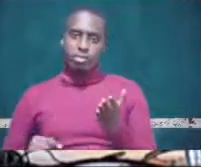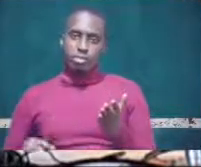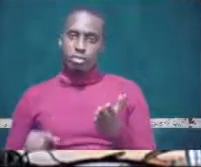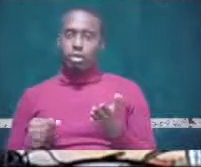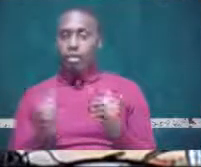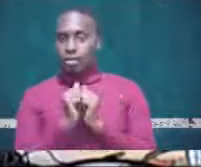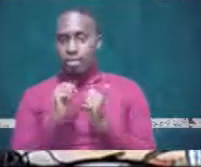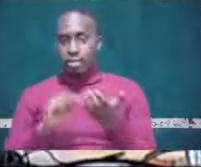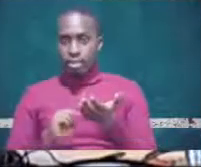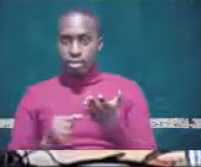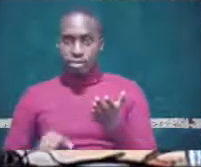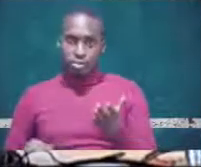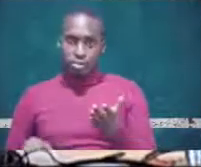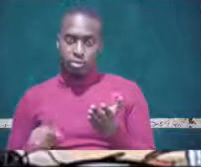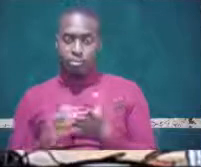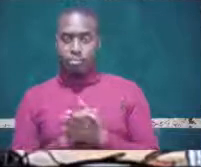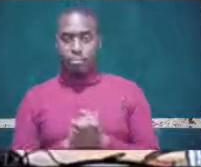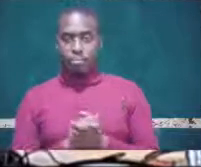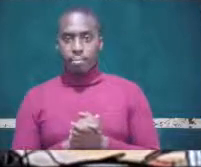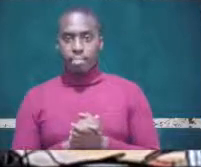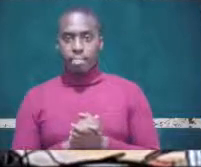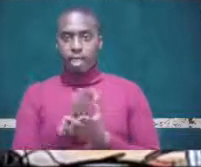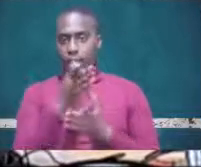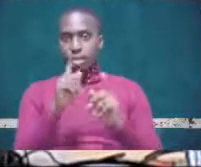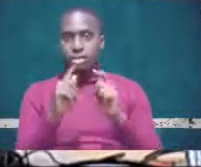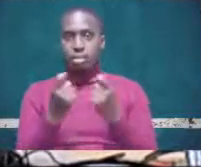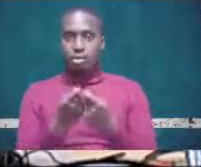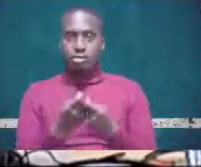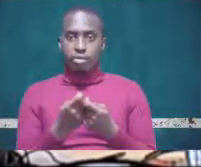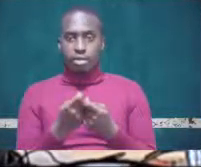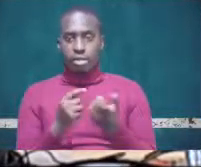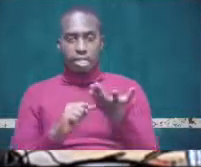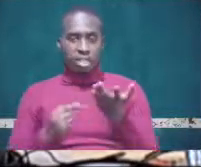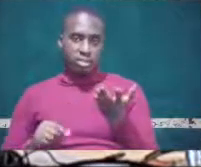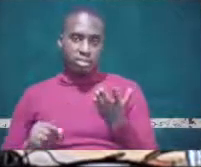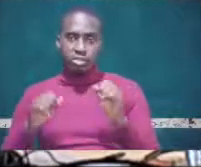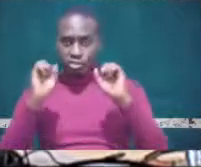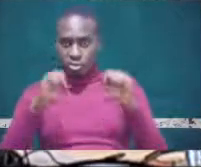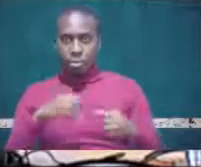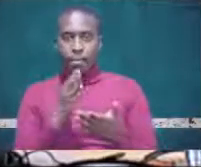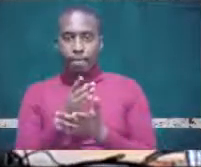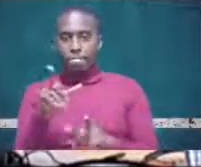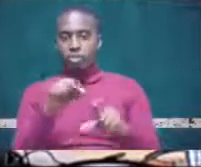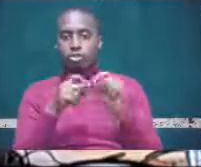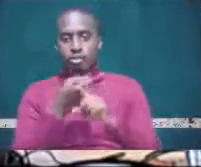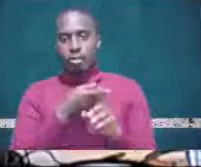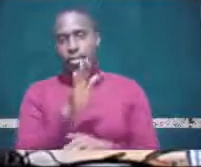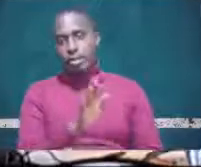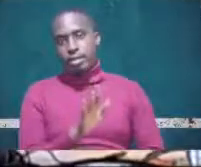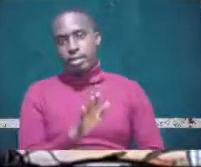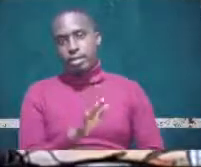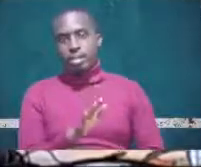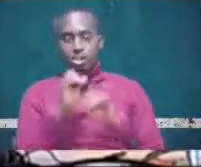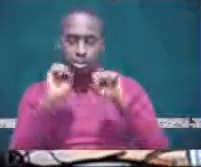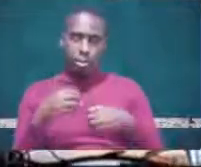So with technological, the type of technology that should be chosen here